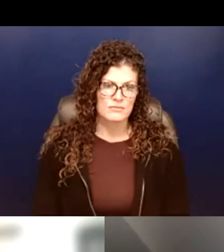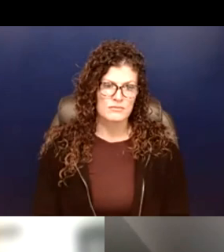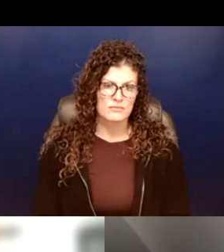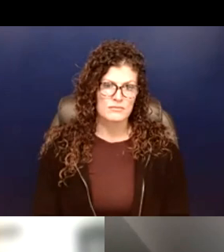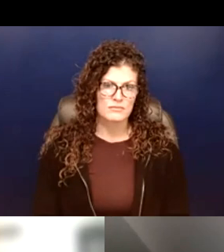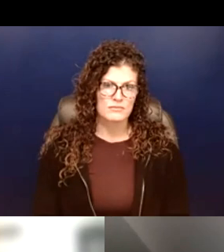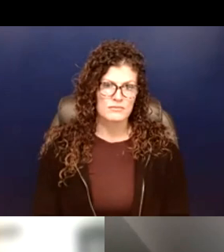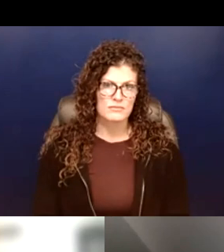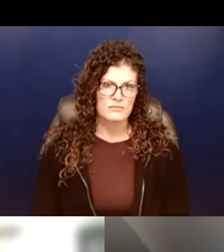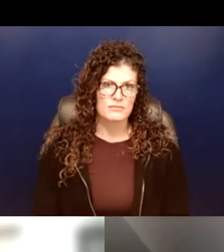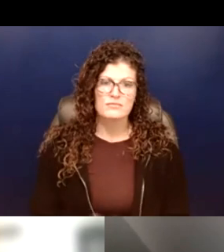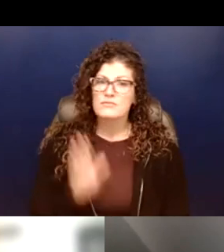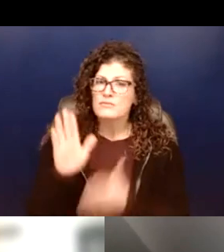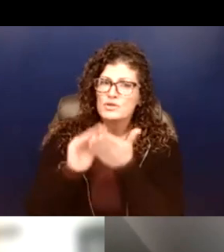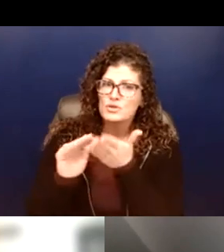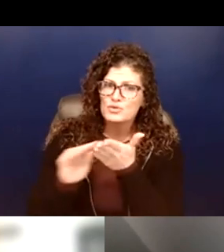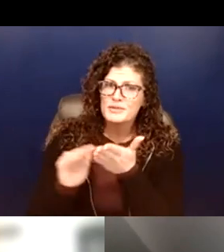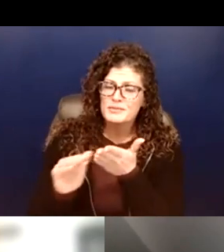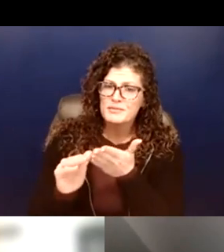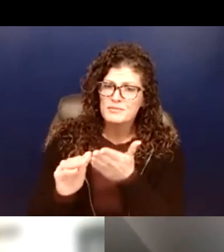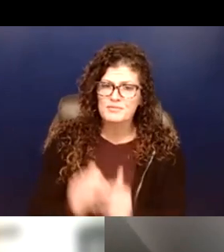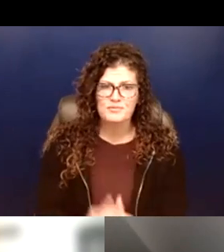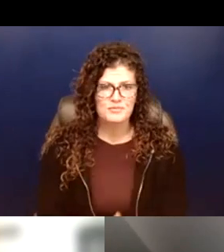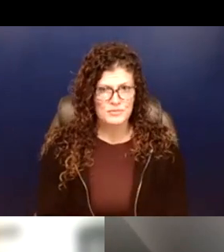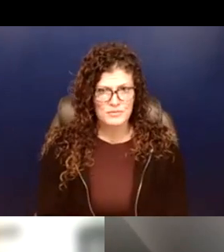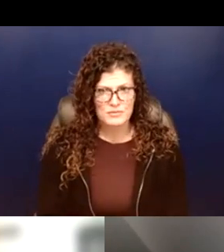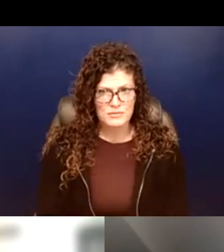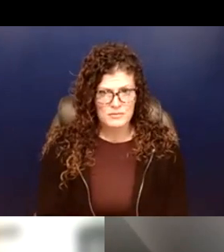Excuse me, Denise? Yes, yes.